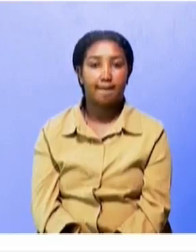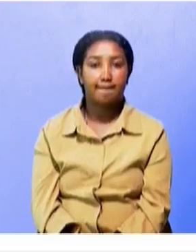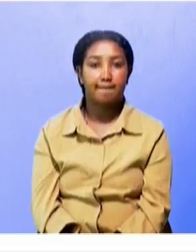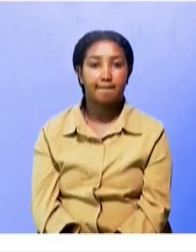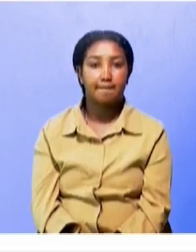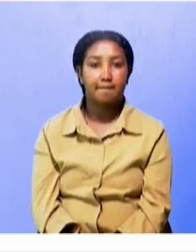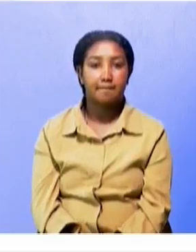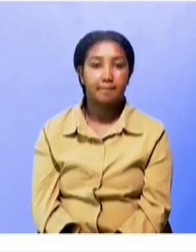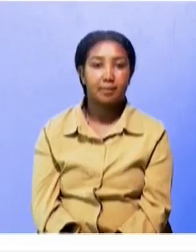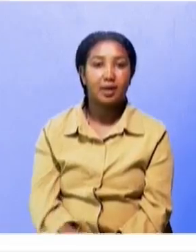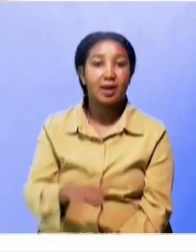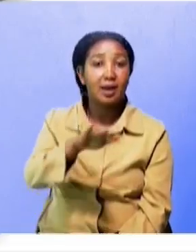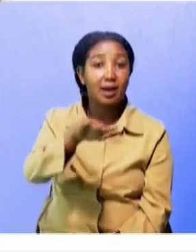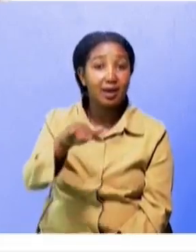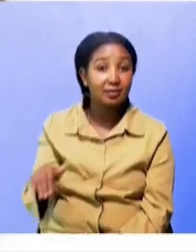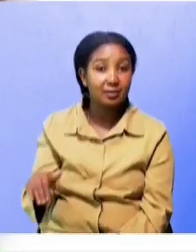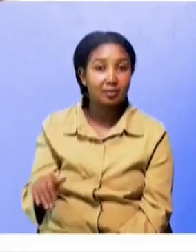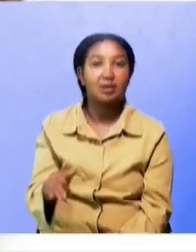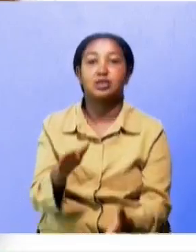late at school.